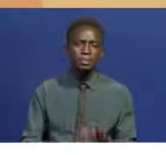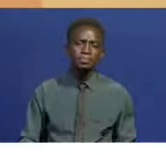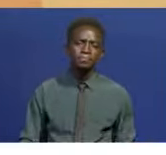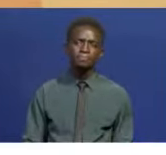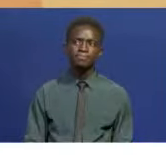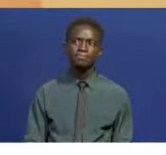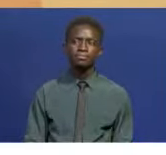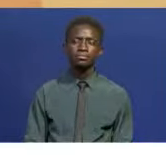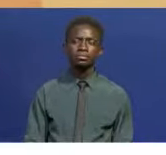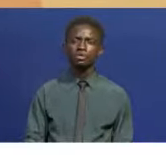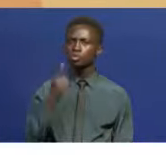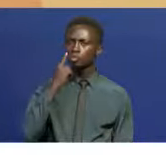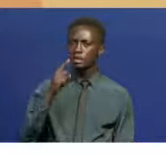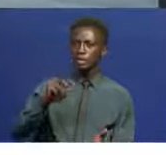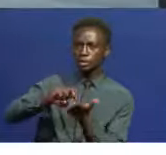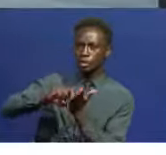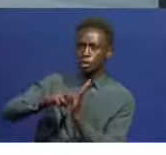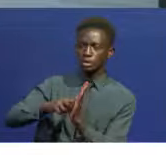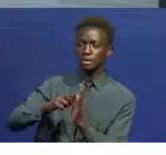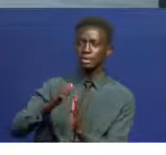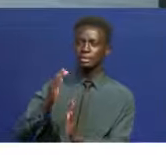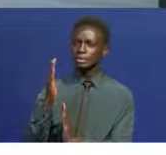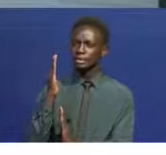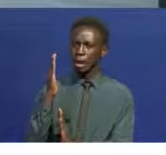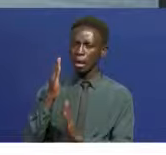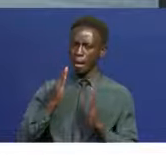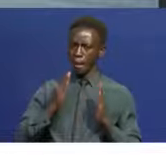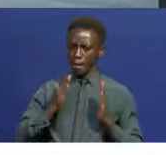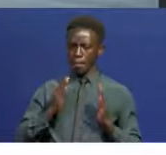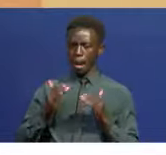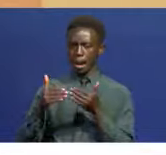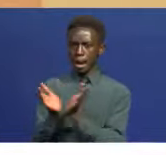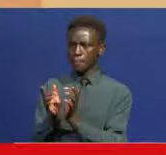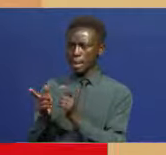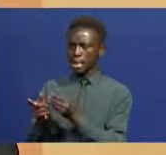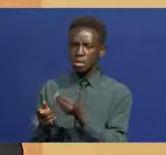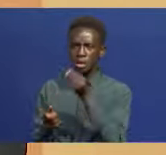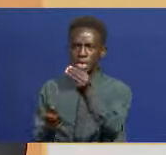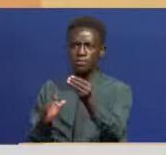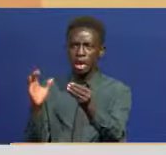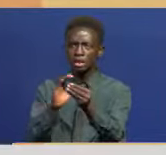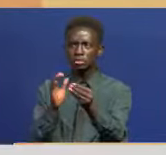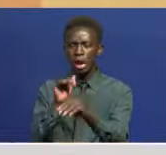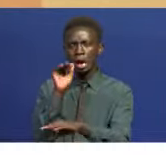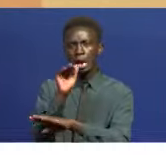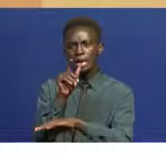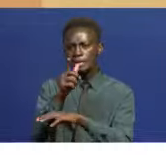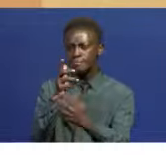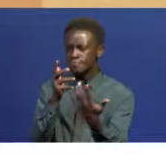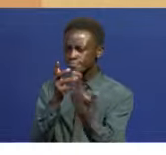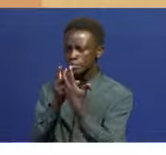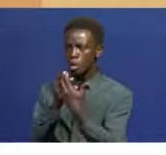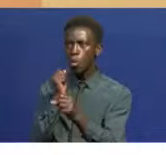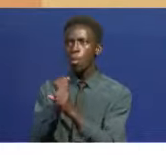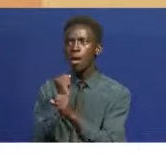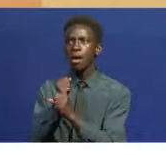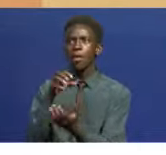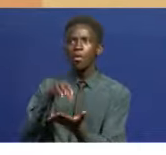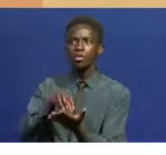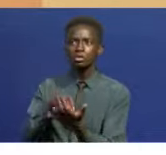that every security company has with a client. What are these contract stipulations? Do they fit the working conditions we require for this particular guard? All